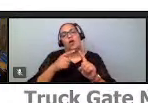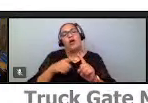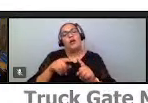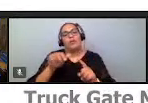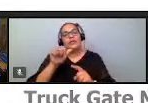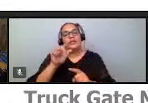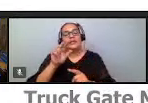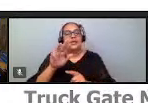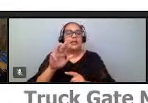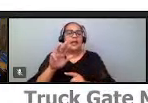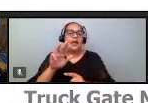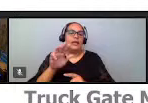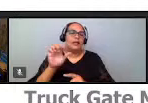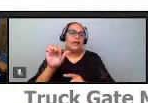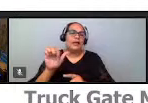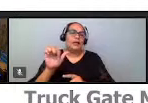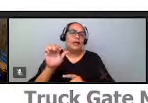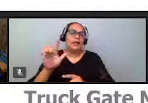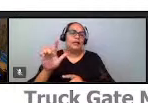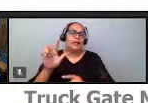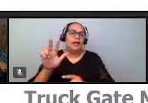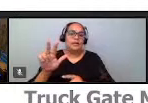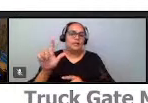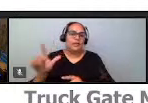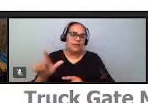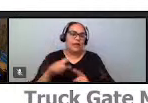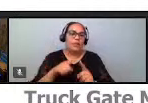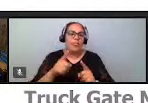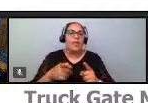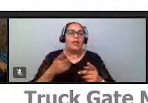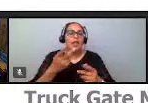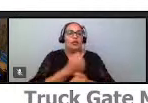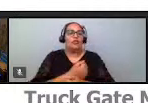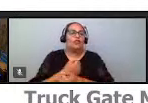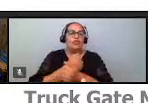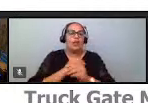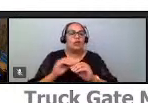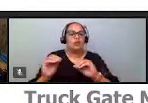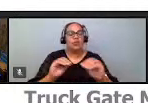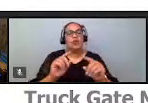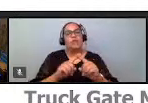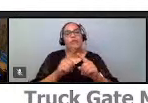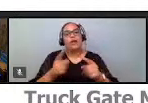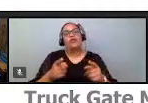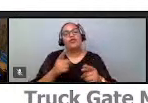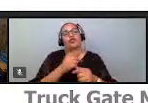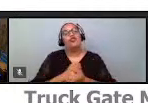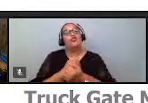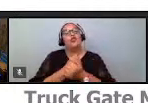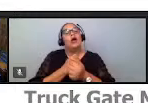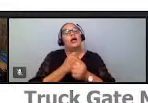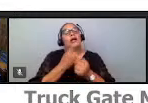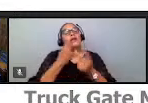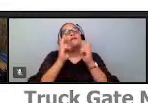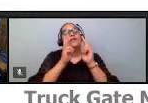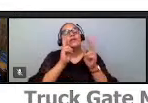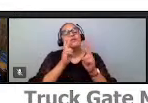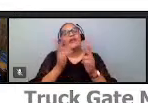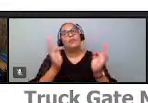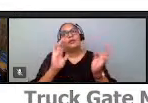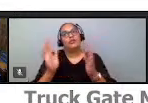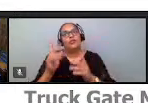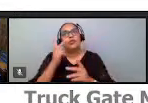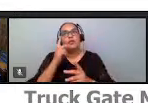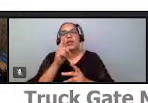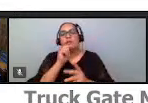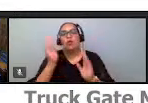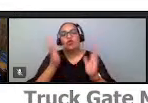15987 this is just gives you as set your truck G moves your staging and your truck visits per shift as you can see the morning